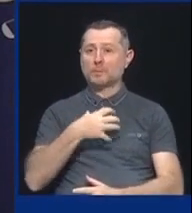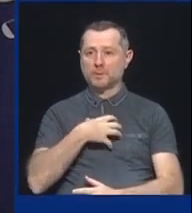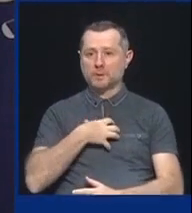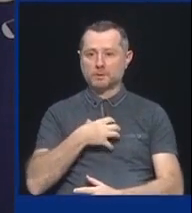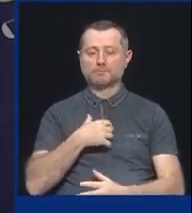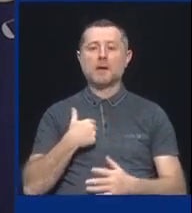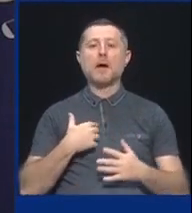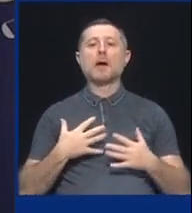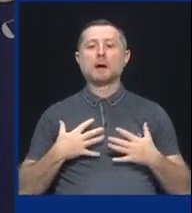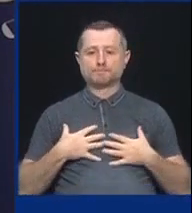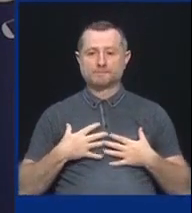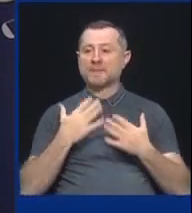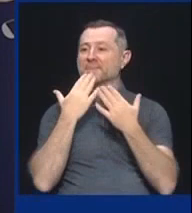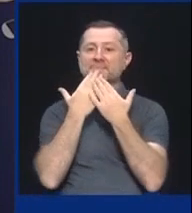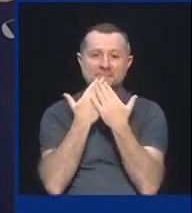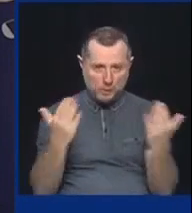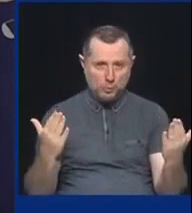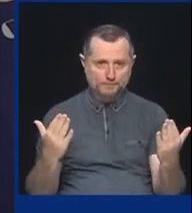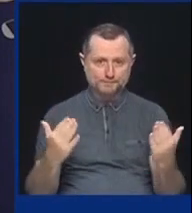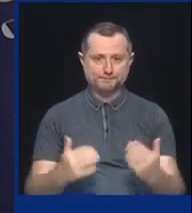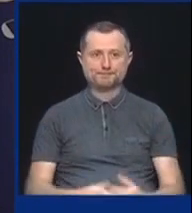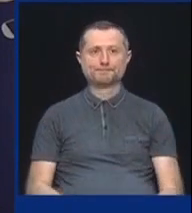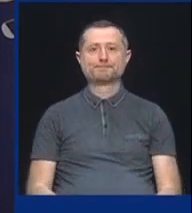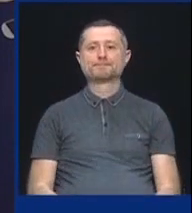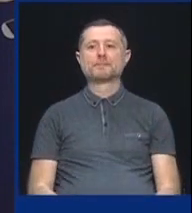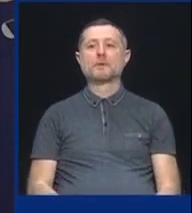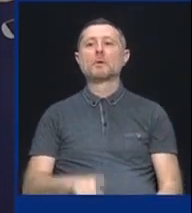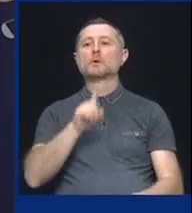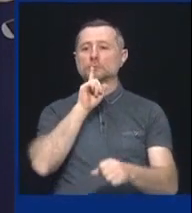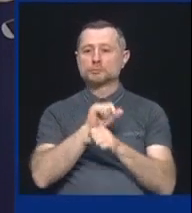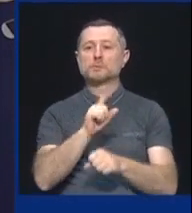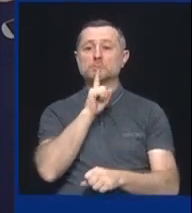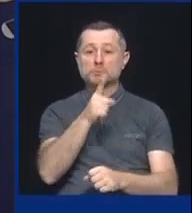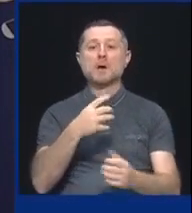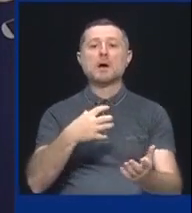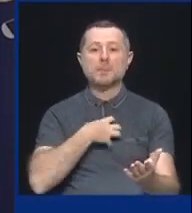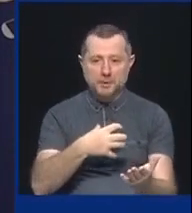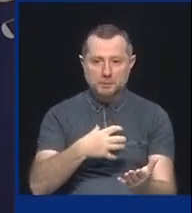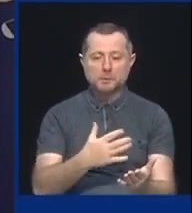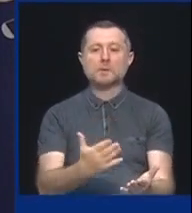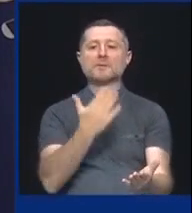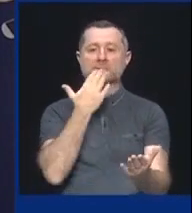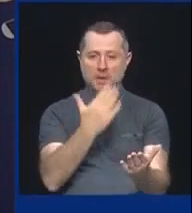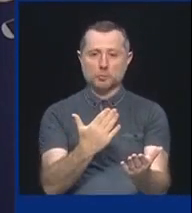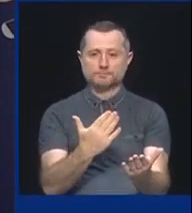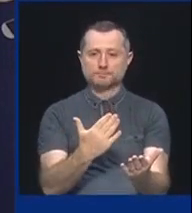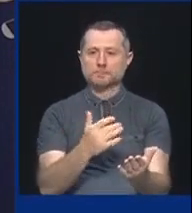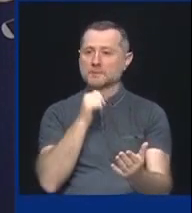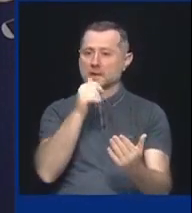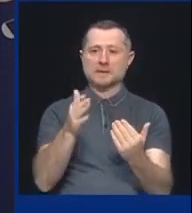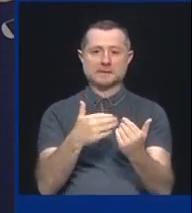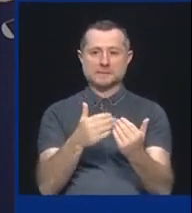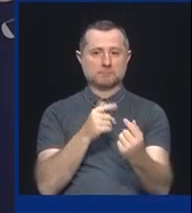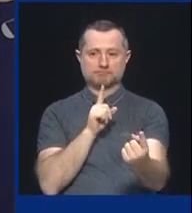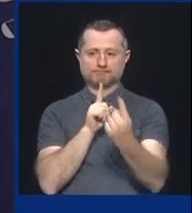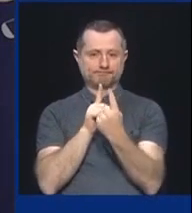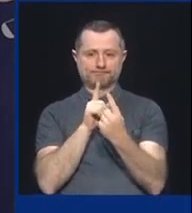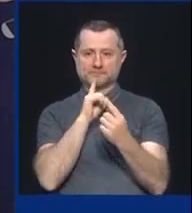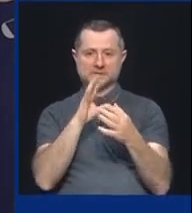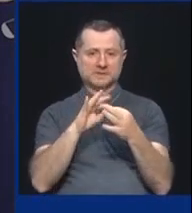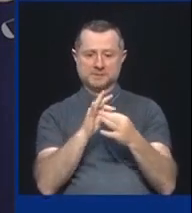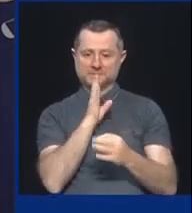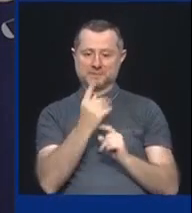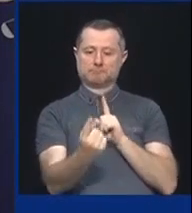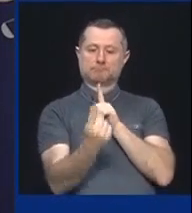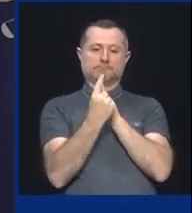forward, but you did an important service. And you taught me, and you taught others